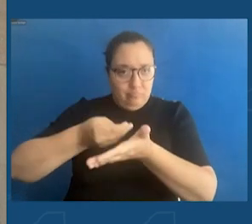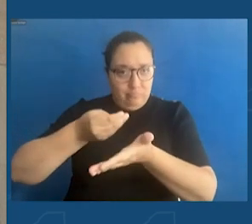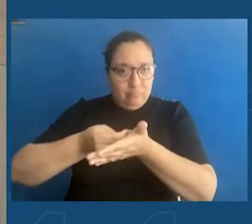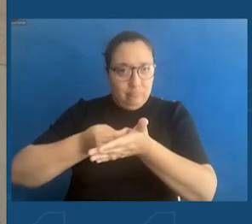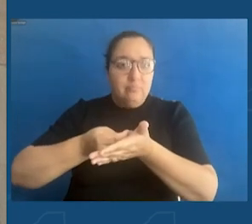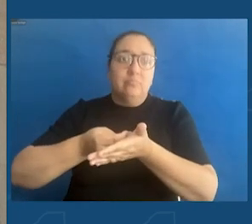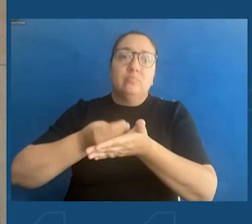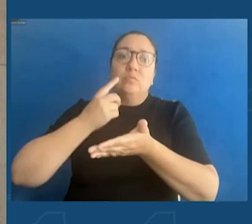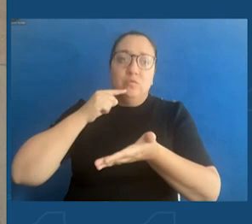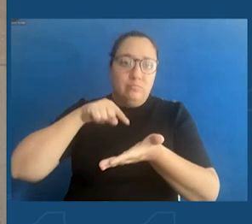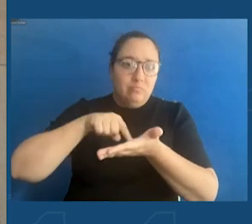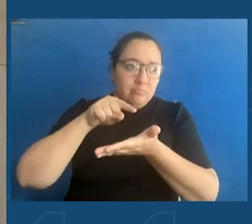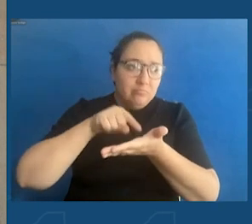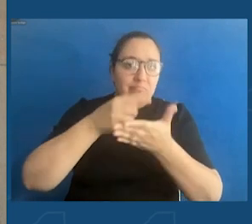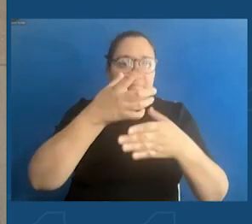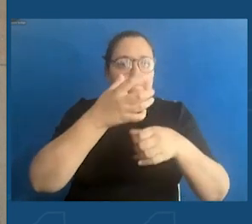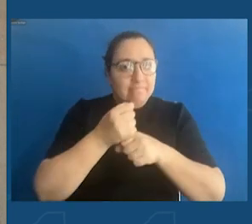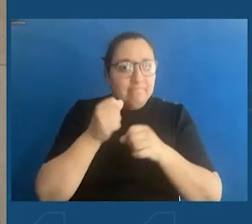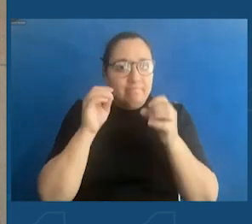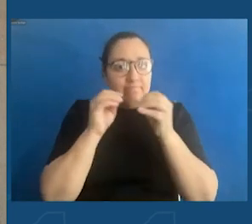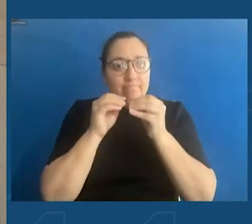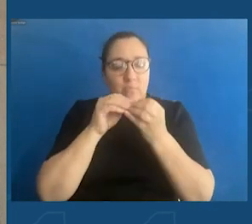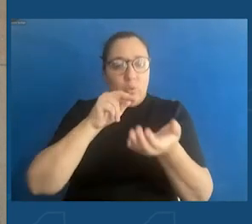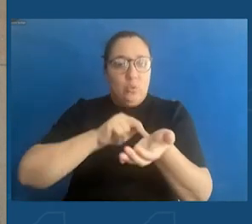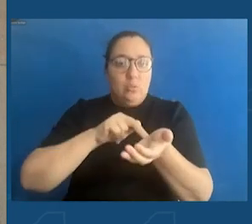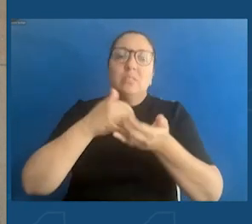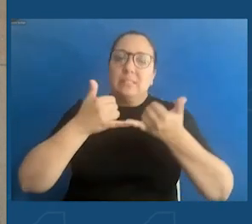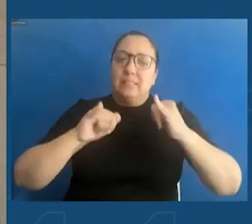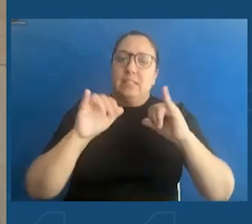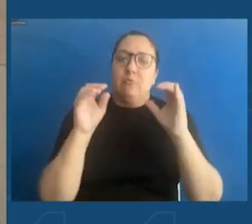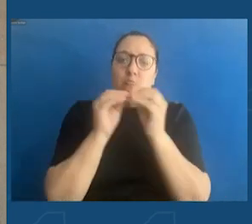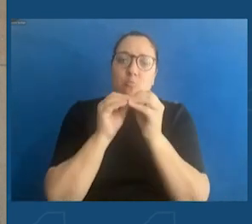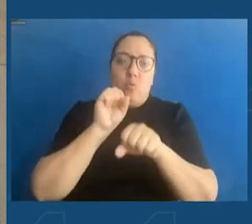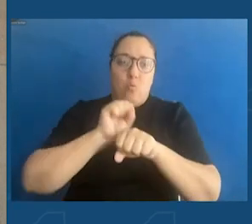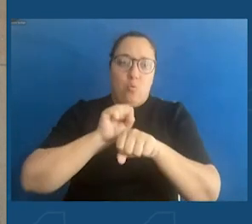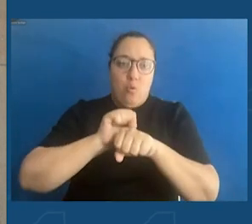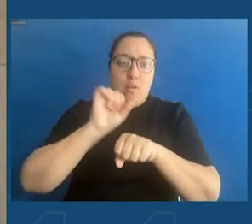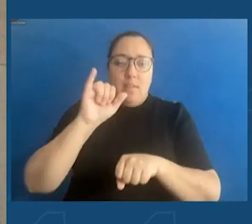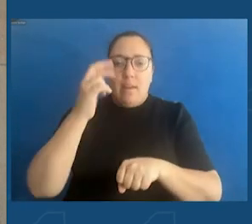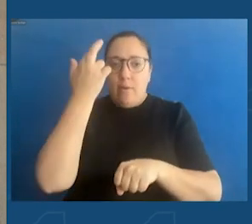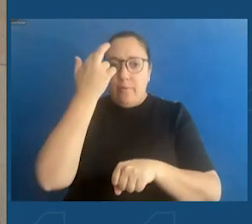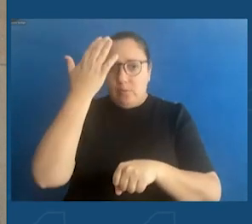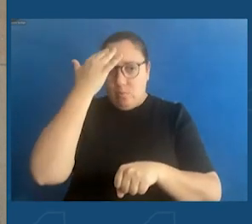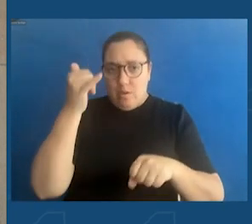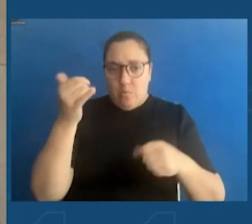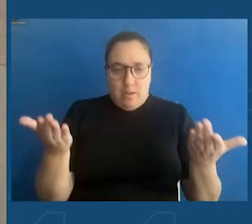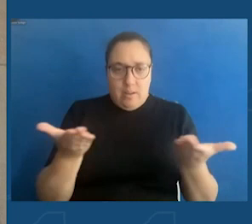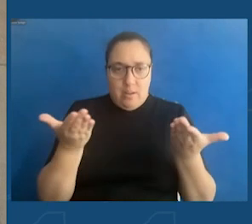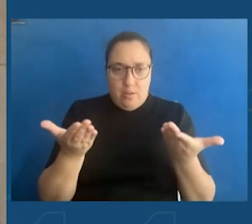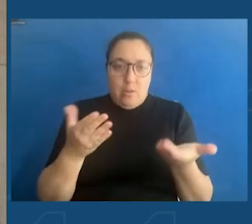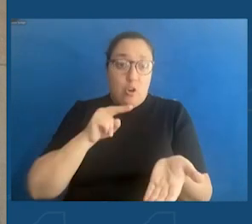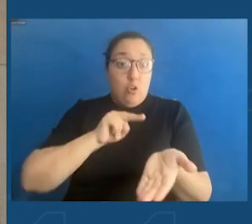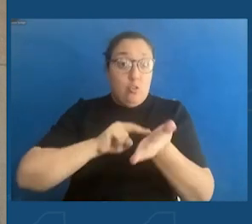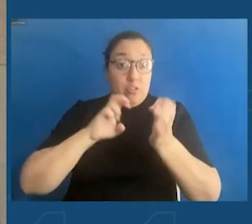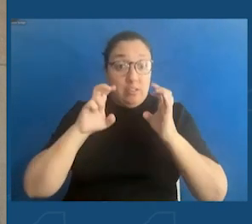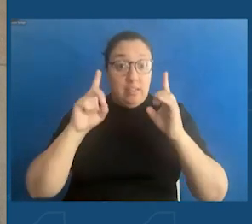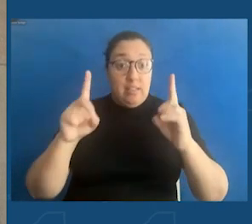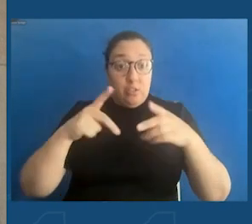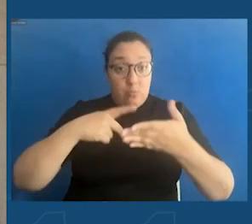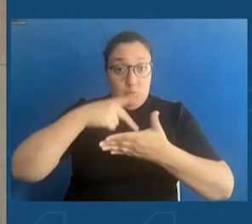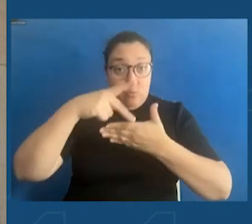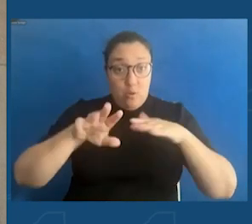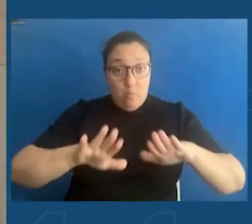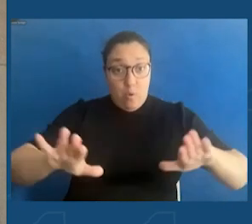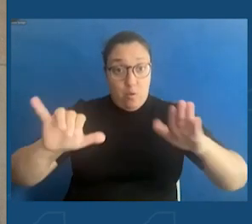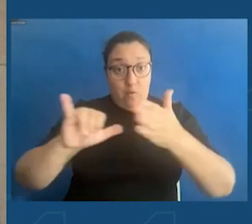work to do. That is what brings us here today. Nursing education programs across New York State